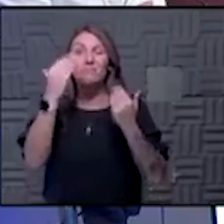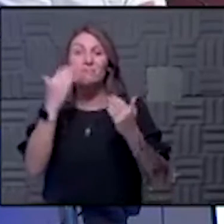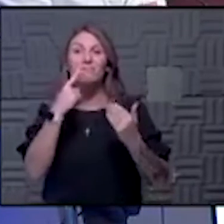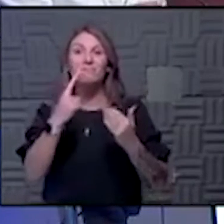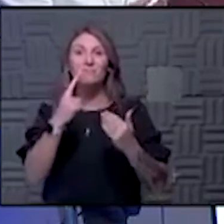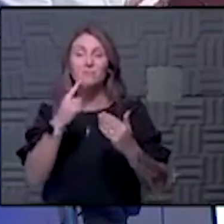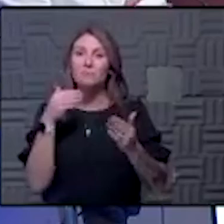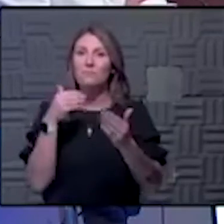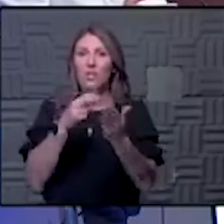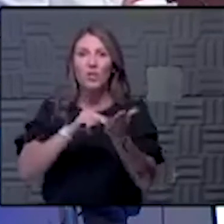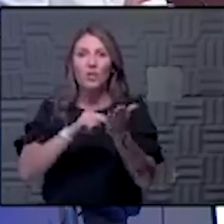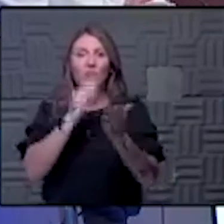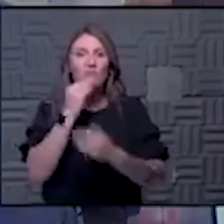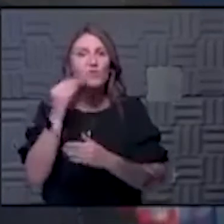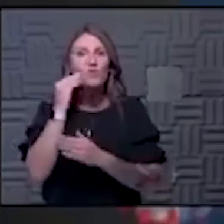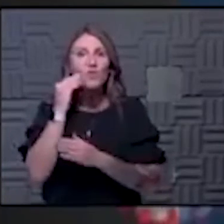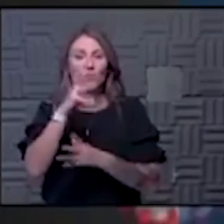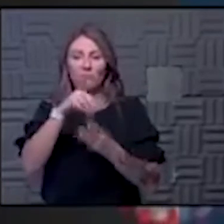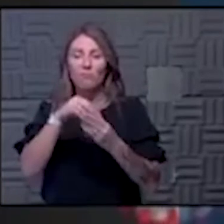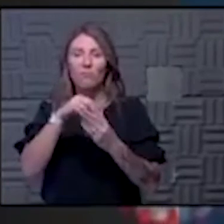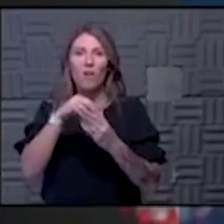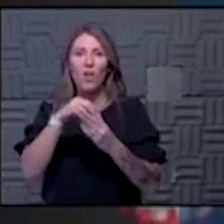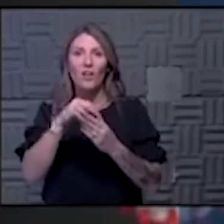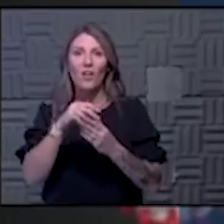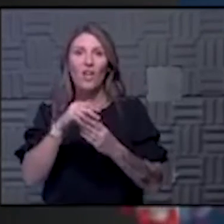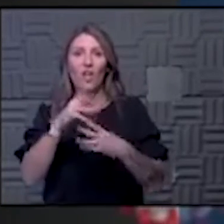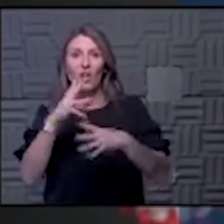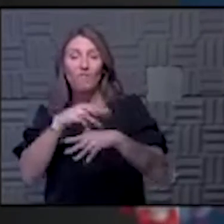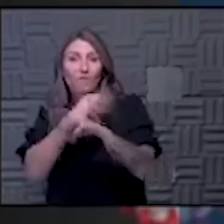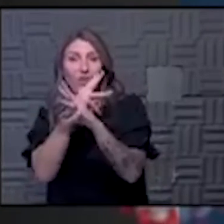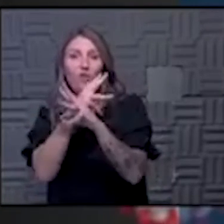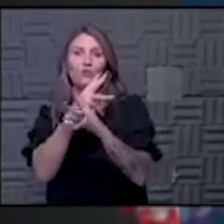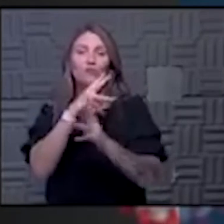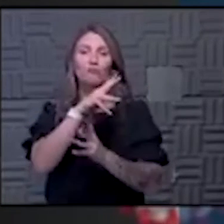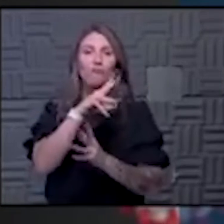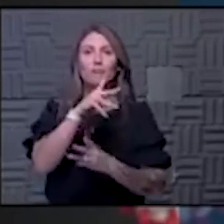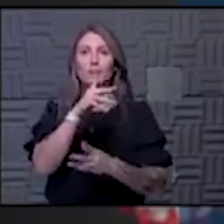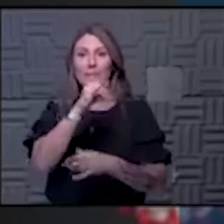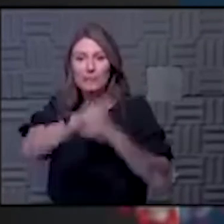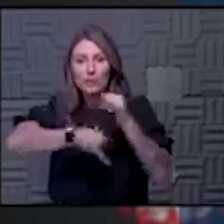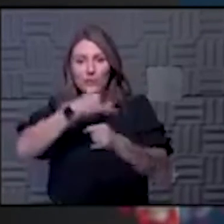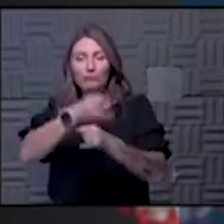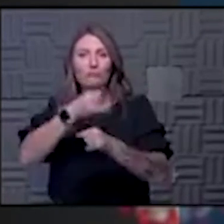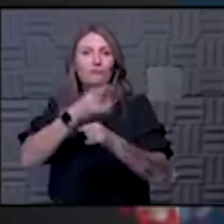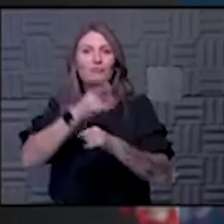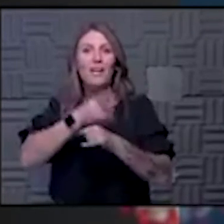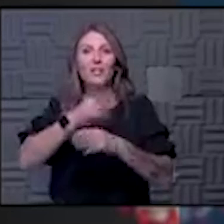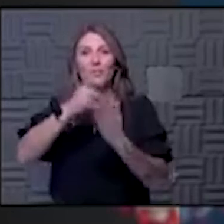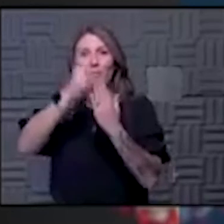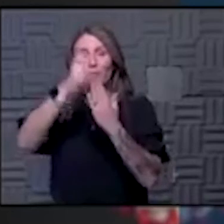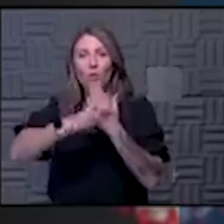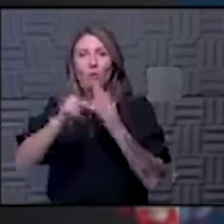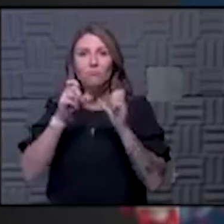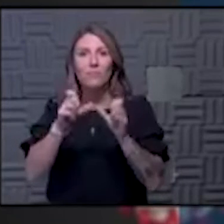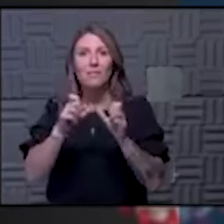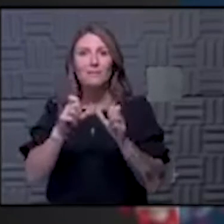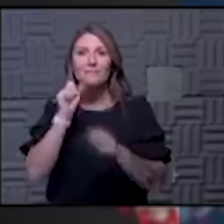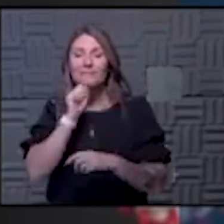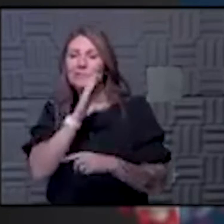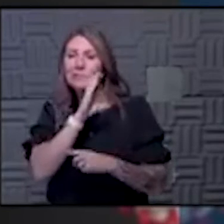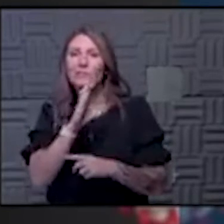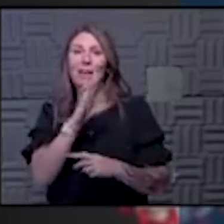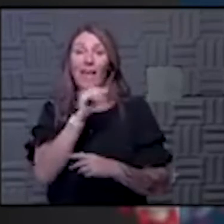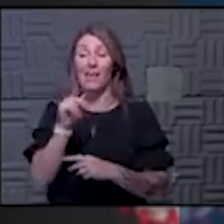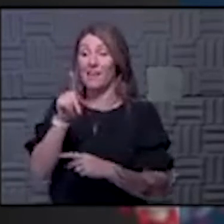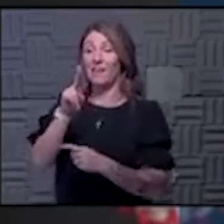to enroll in a virtual, nationwide, interactive training program to keep seniors safe. KUMed has been awarded a grant